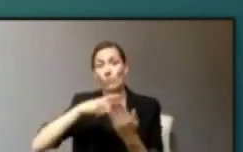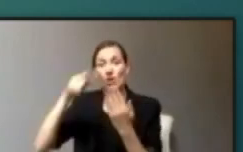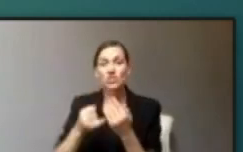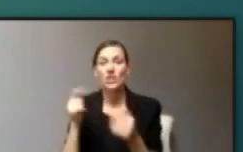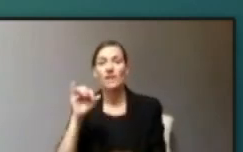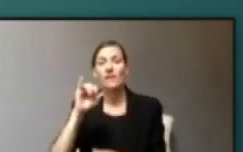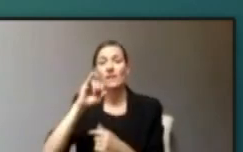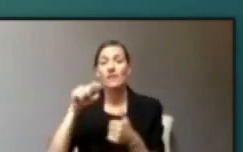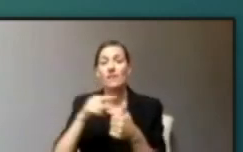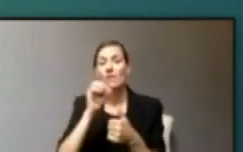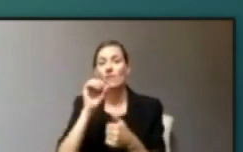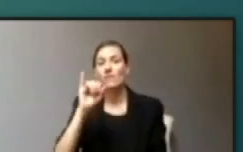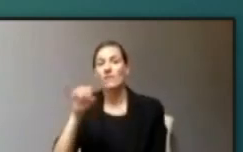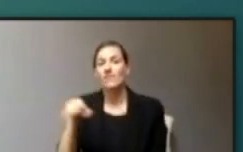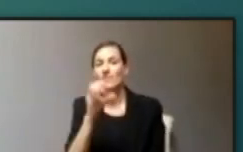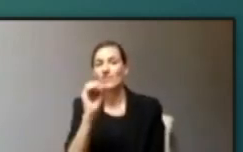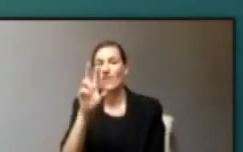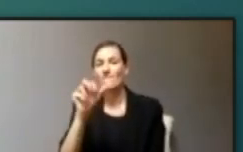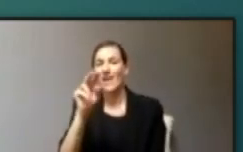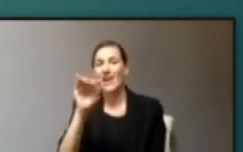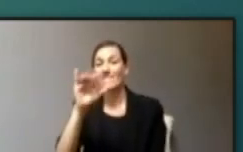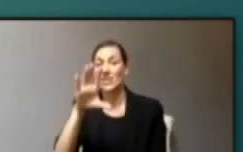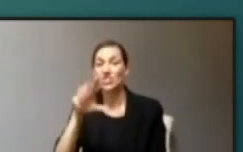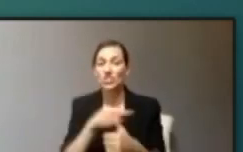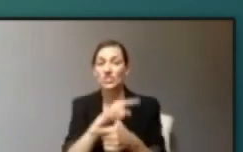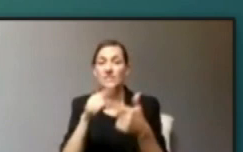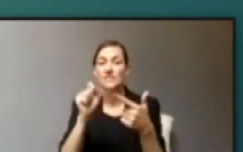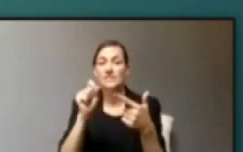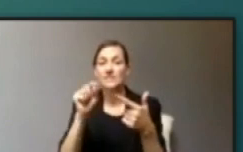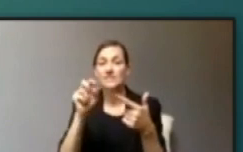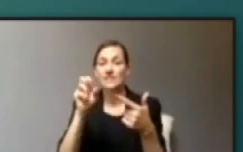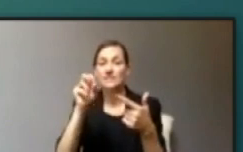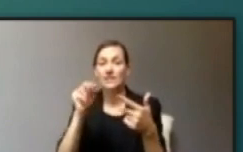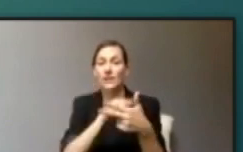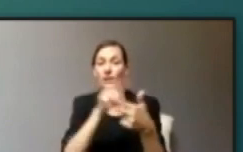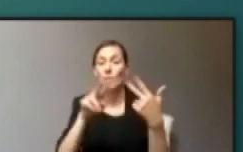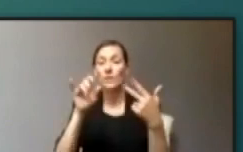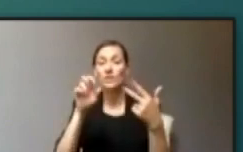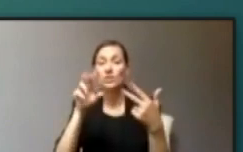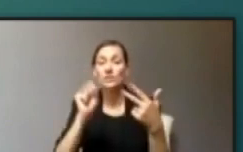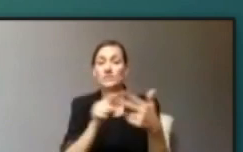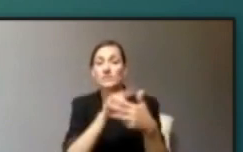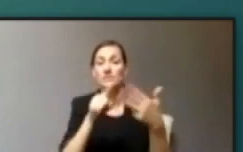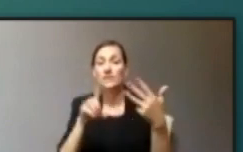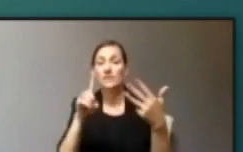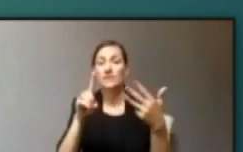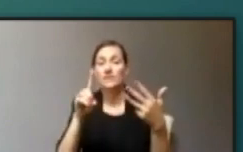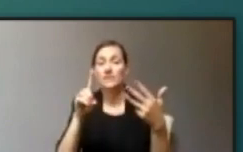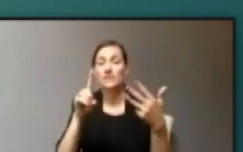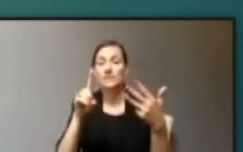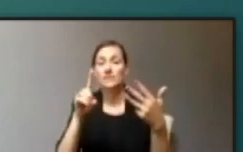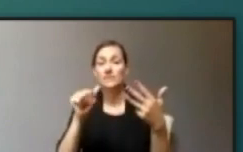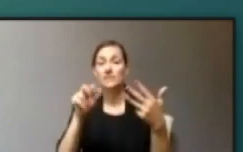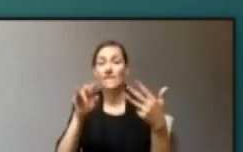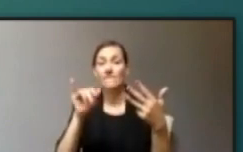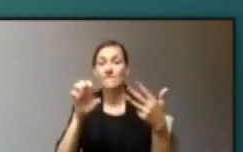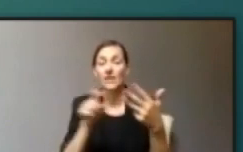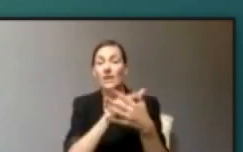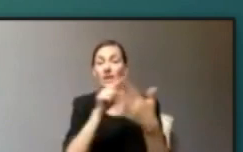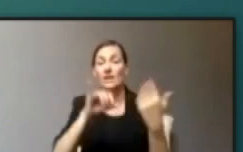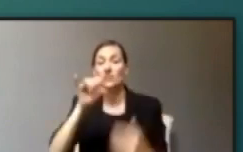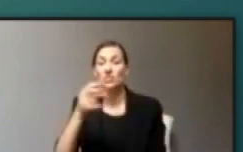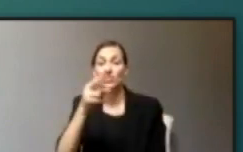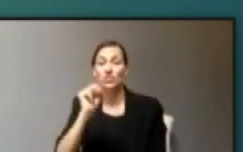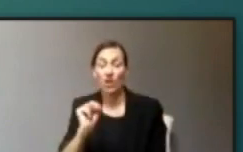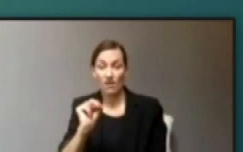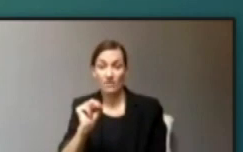Jovanovic, Anais, Sterling Karras, William, Miriam, Jakayla, Maura, and John. So this is clearly a large team effort.